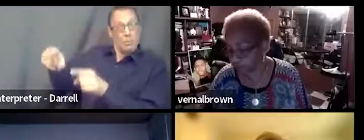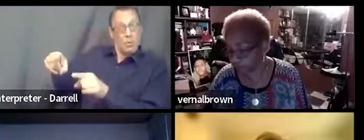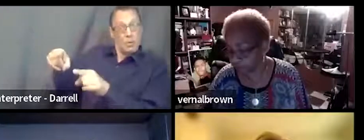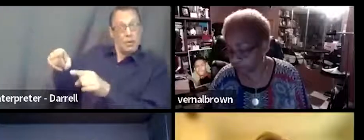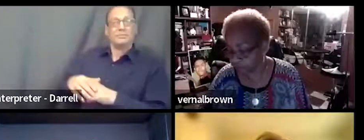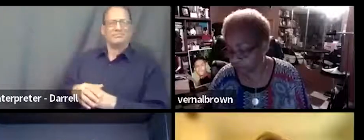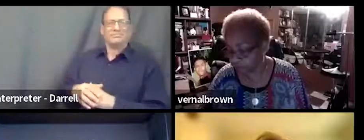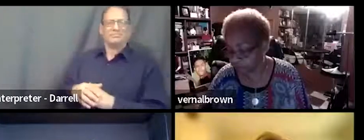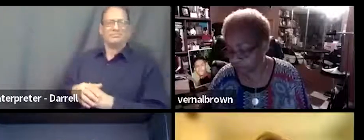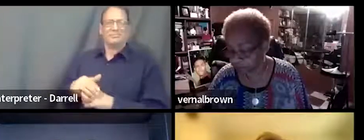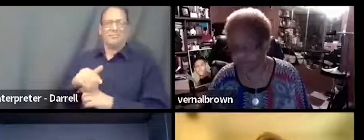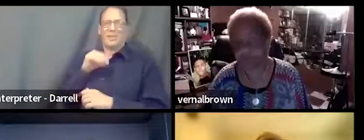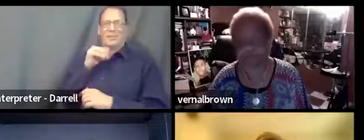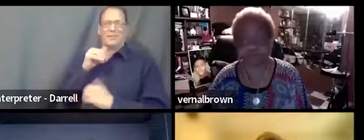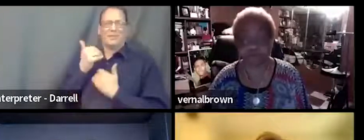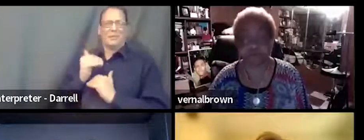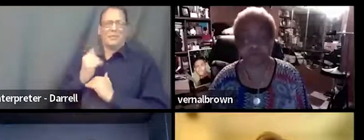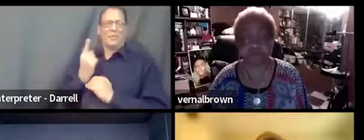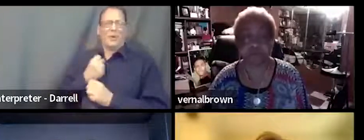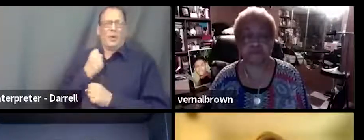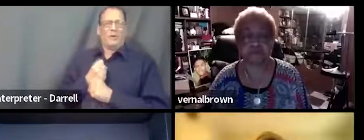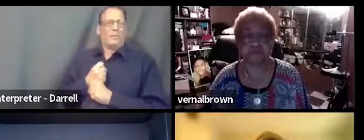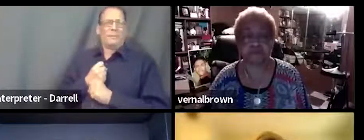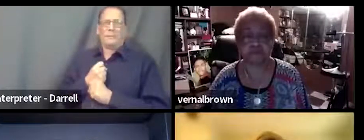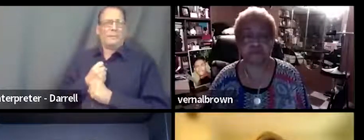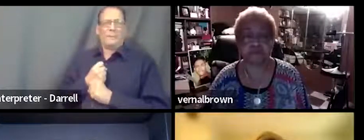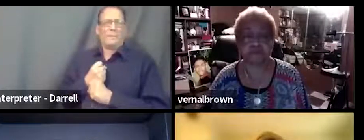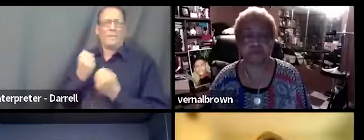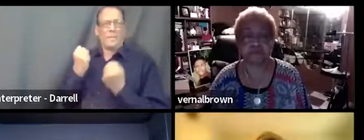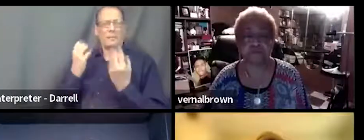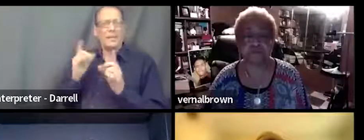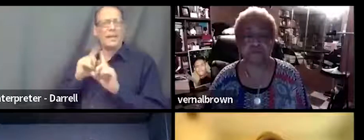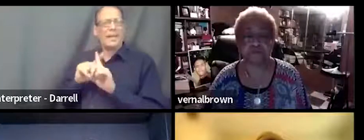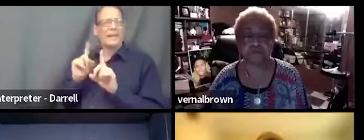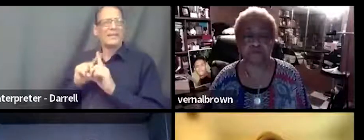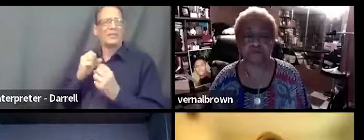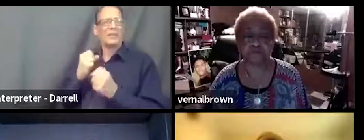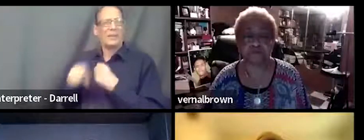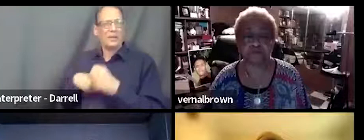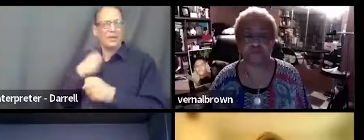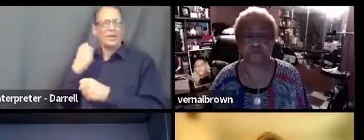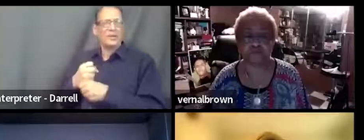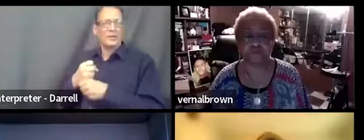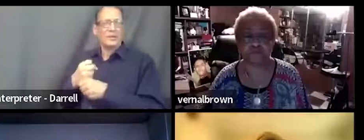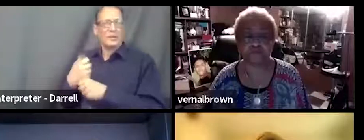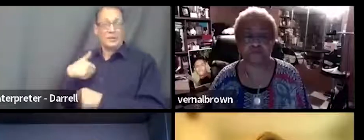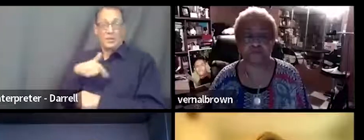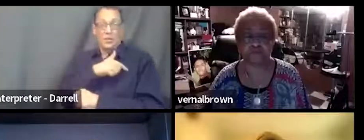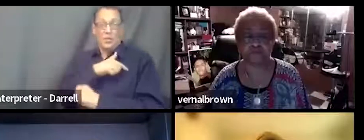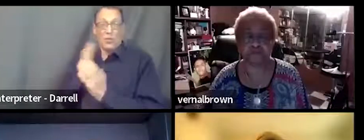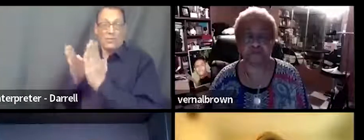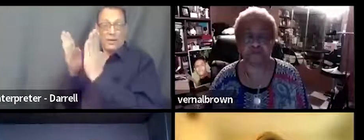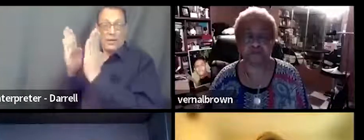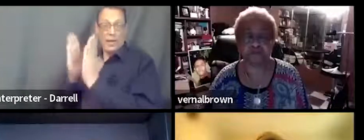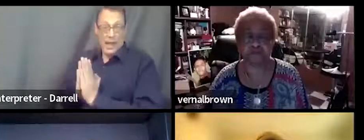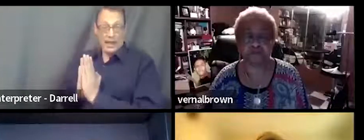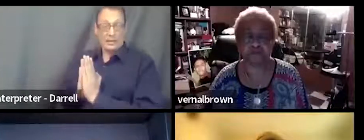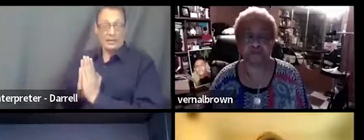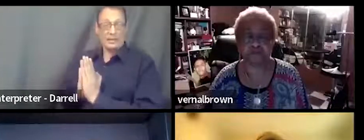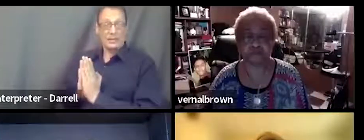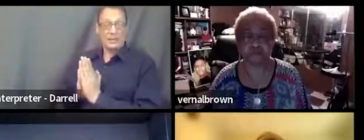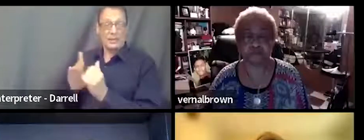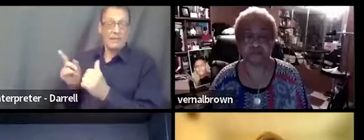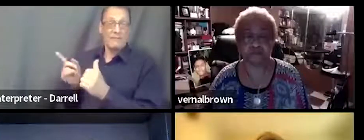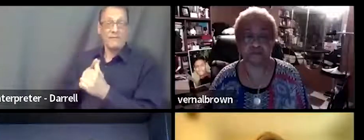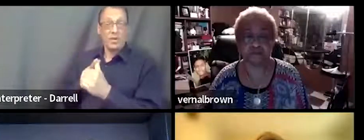a year-to-year and have a multi-term agreement. So we have asked for the first term to